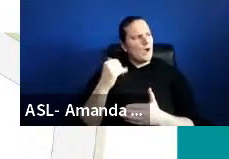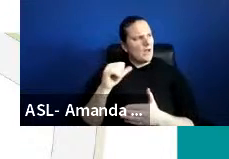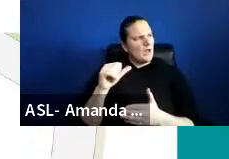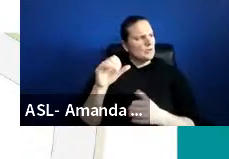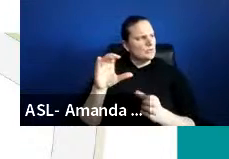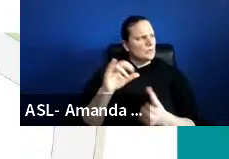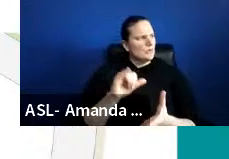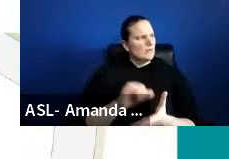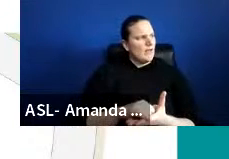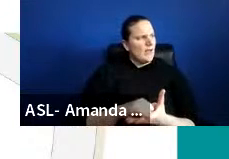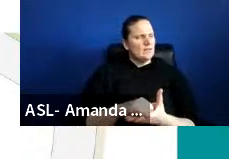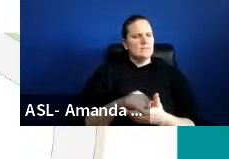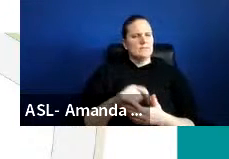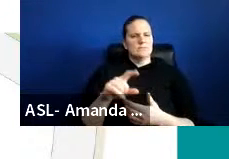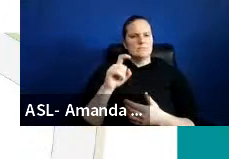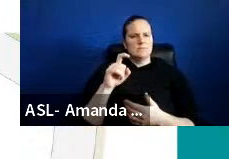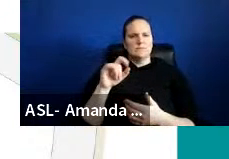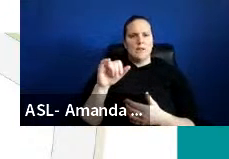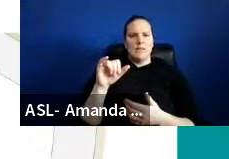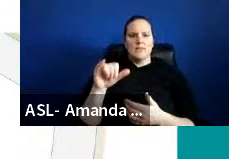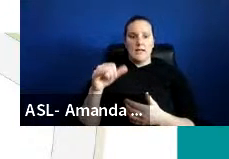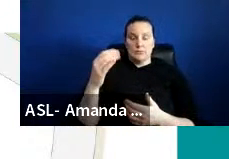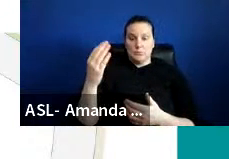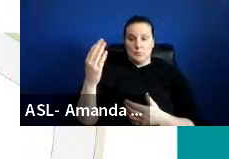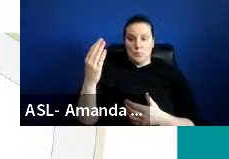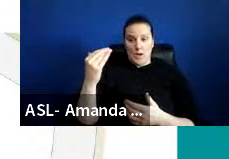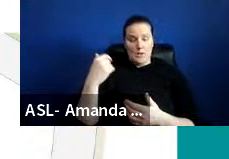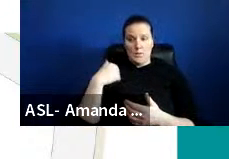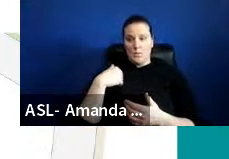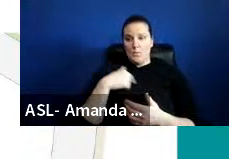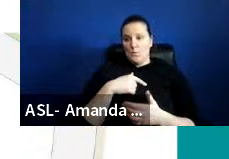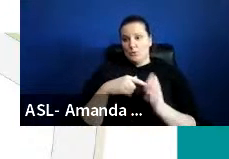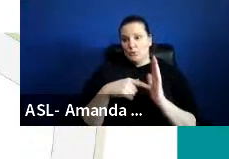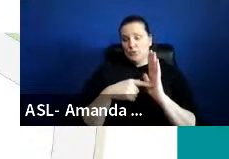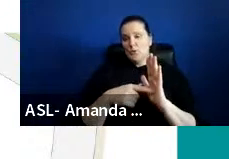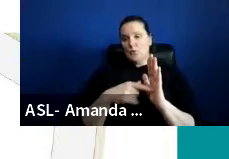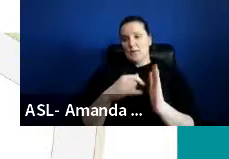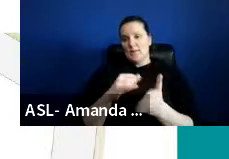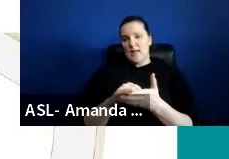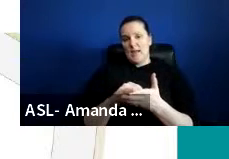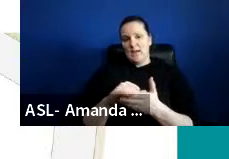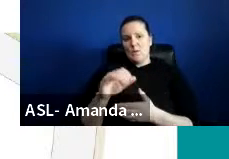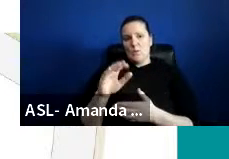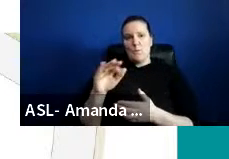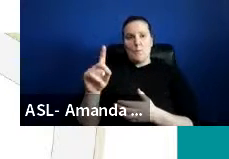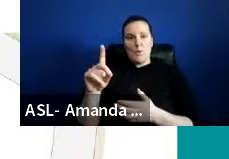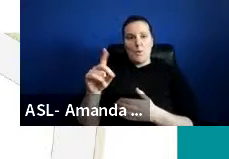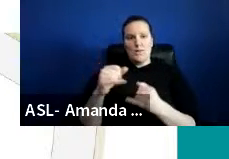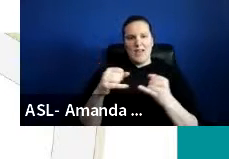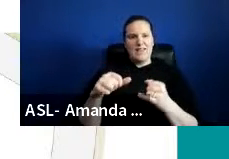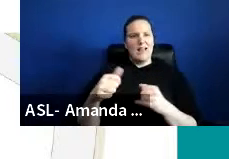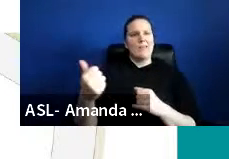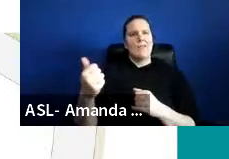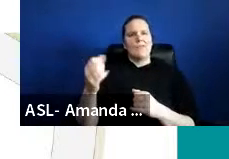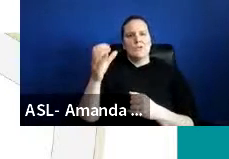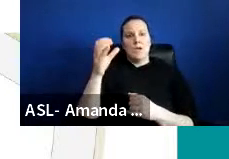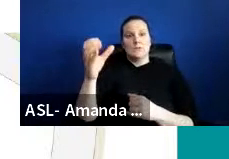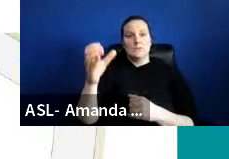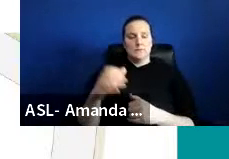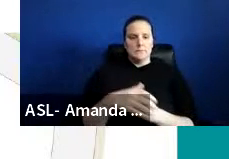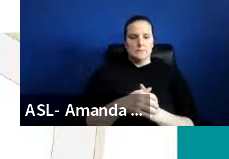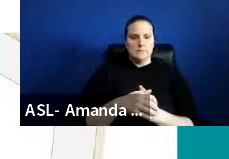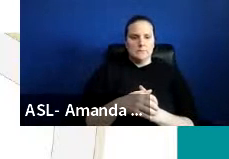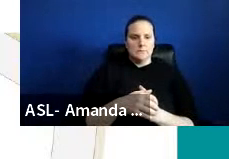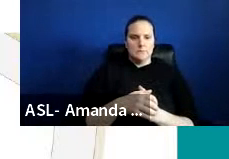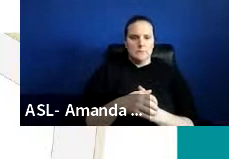that? This is why we aren't showing that in a bold line like the other concepts. And then if